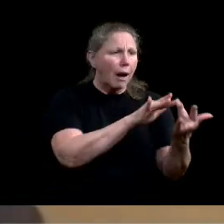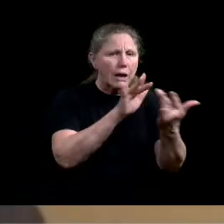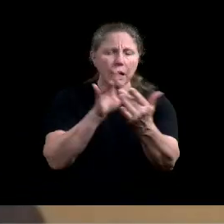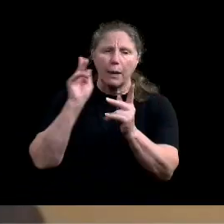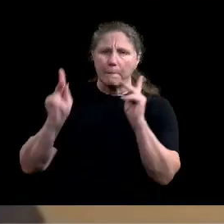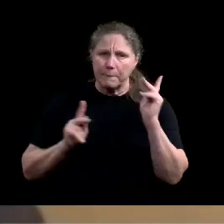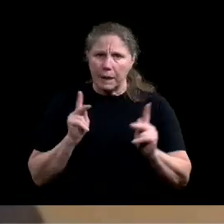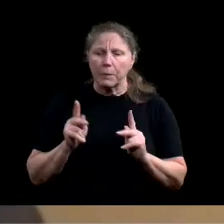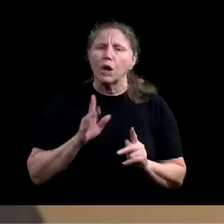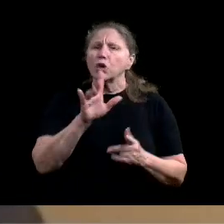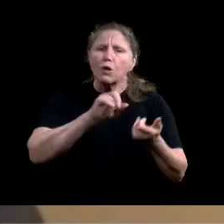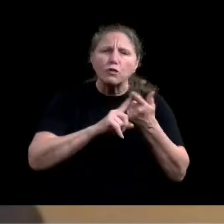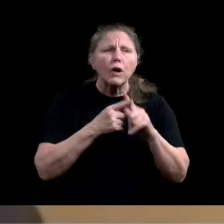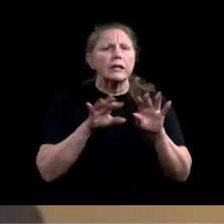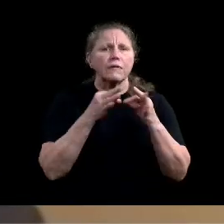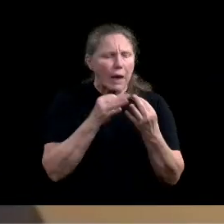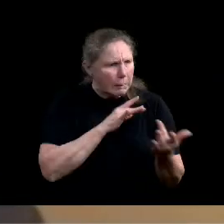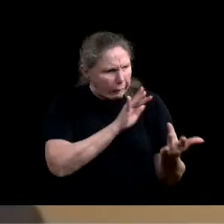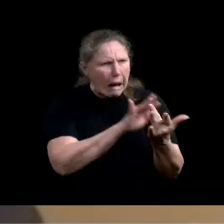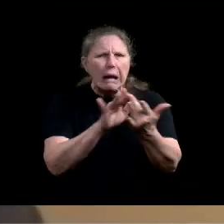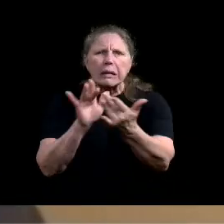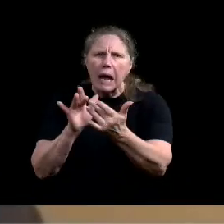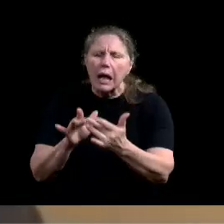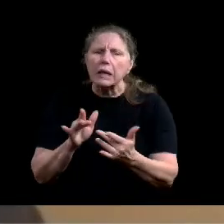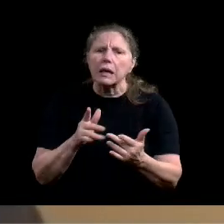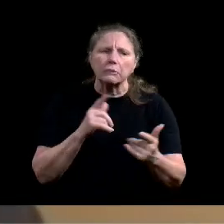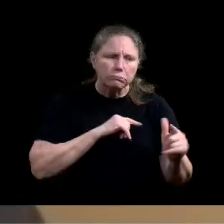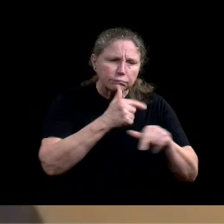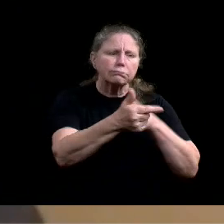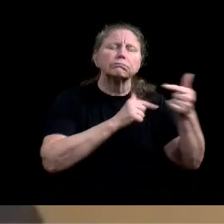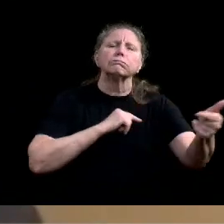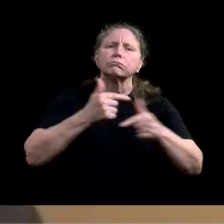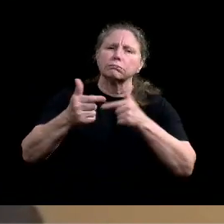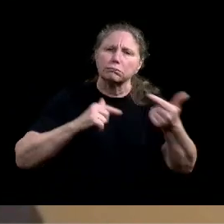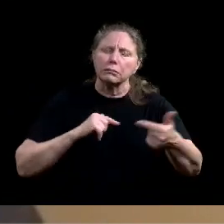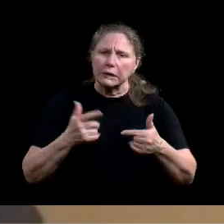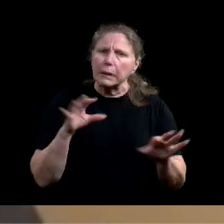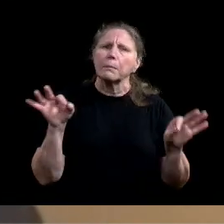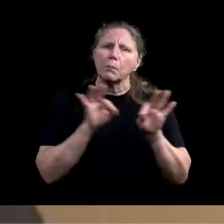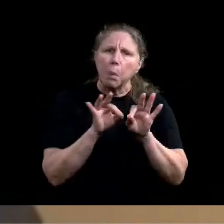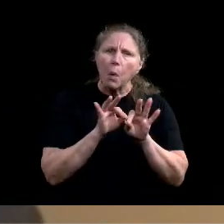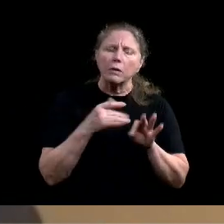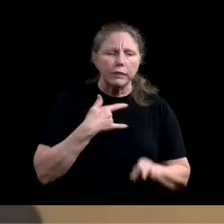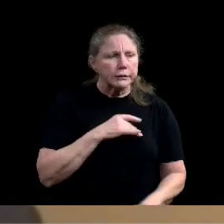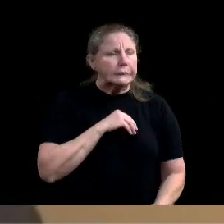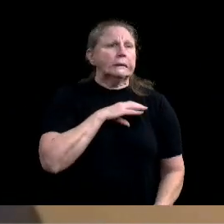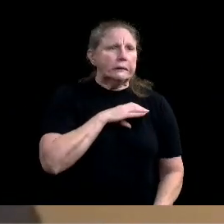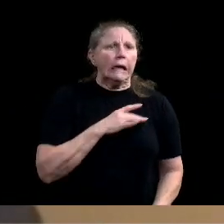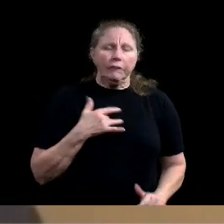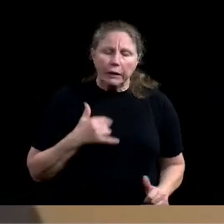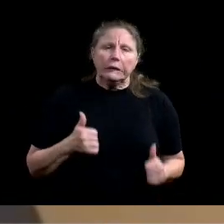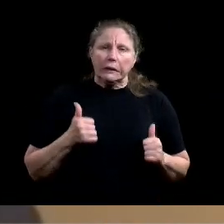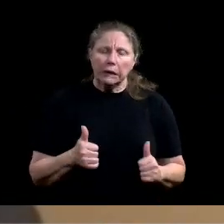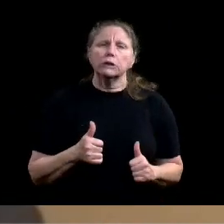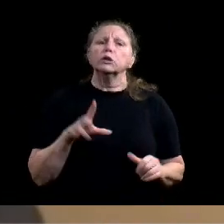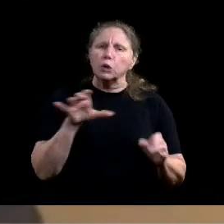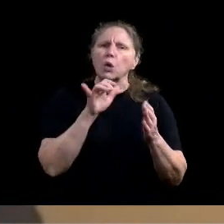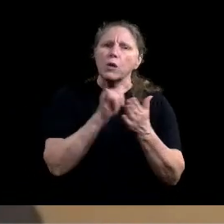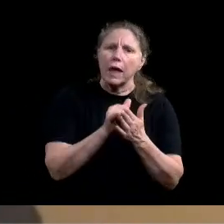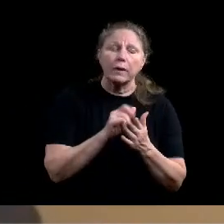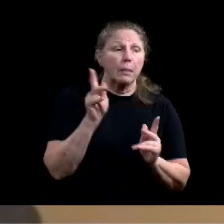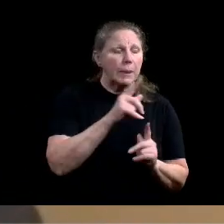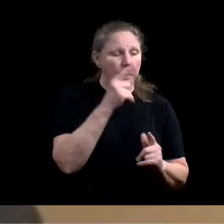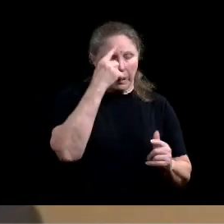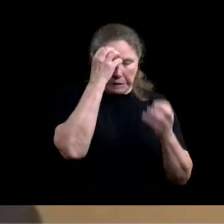you. And so let's do our best to do that and help alleviate the mental health and emotional health issues